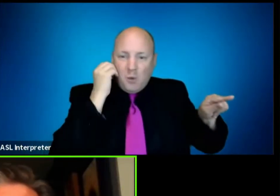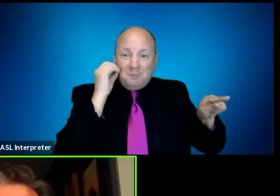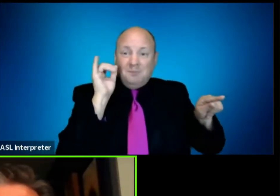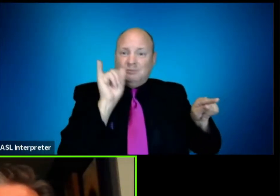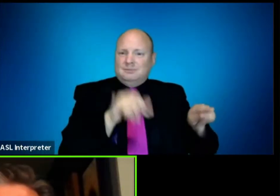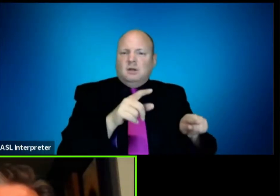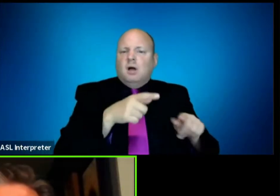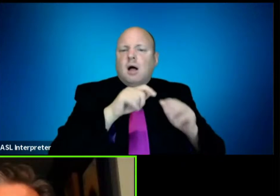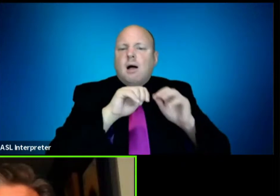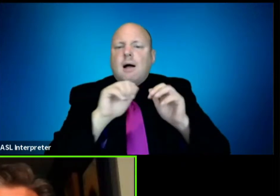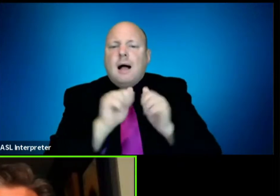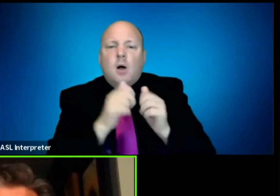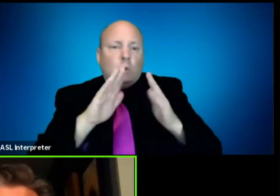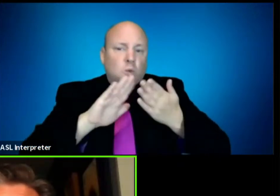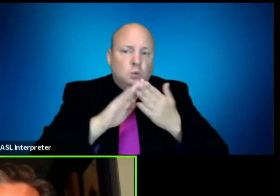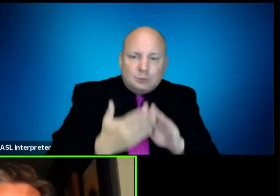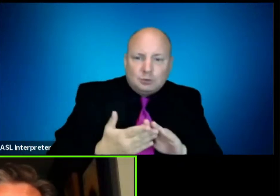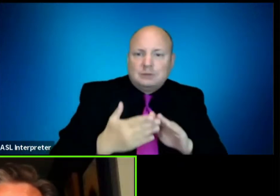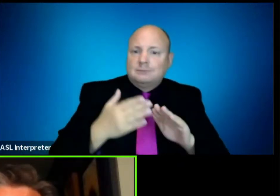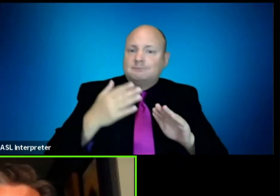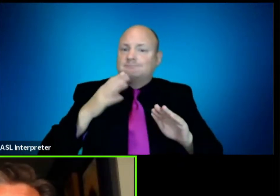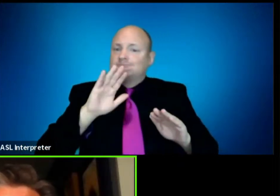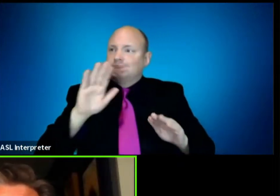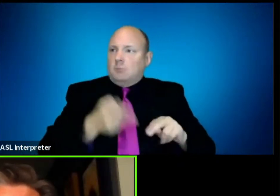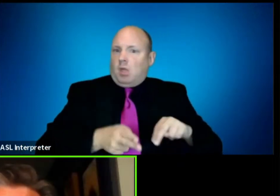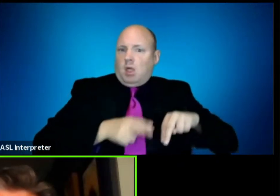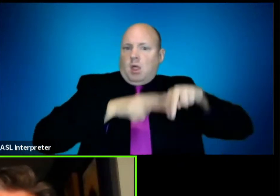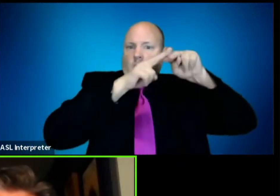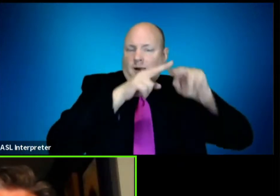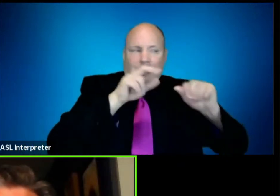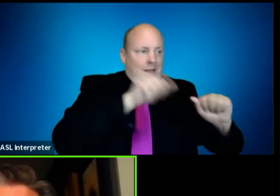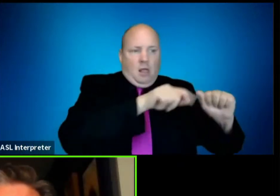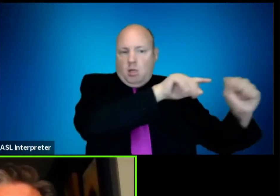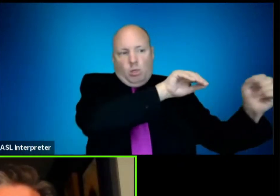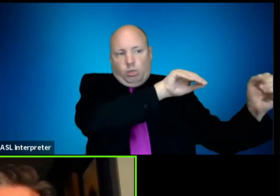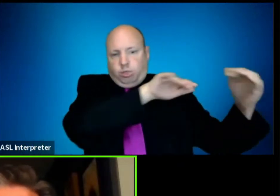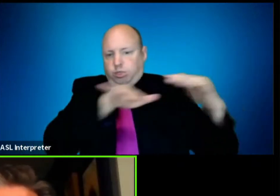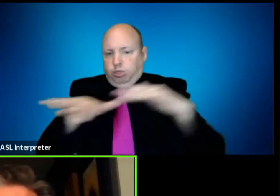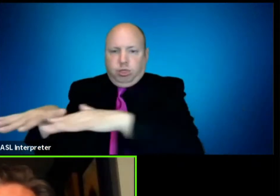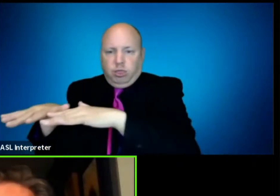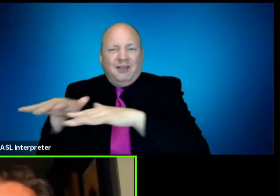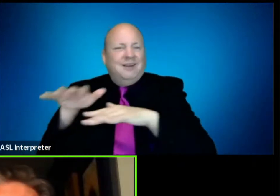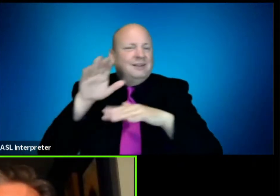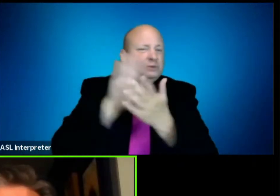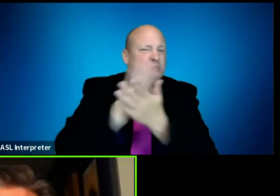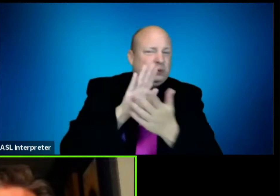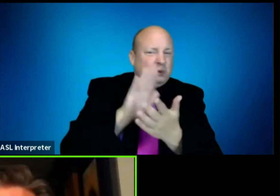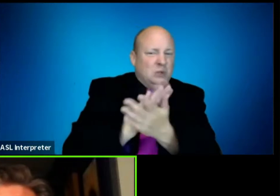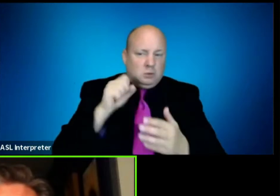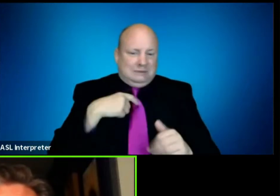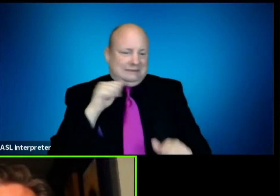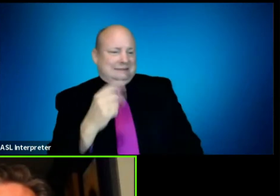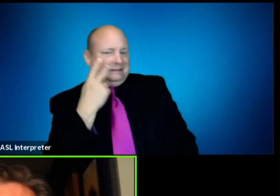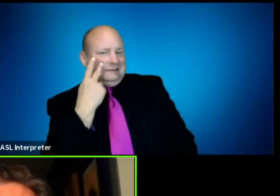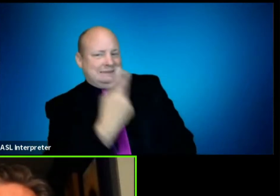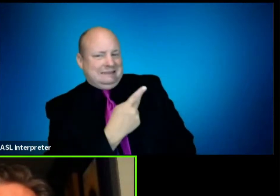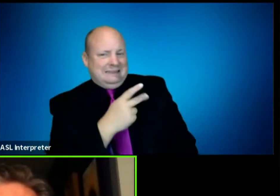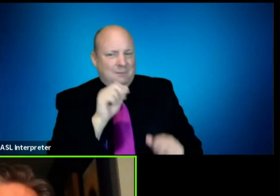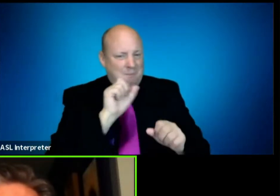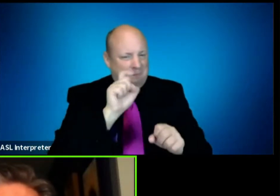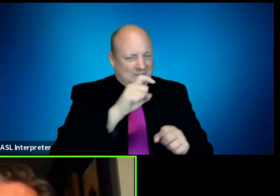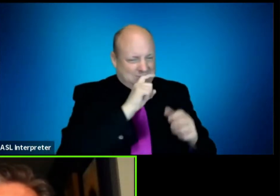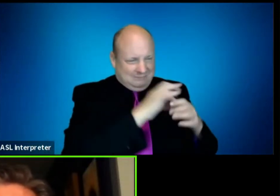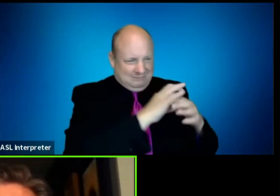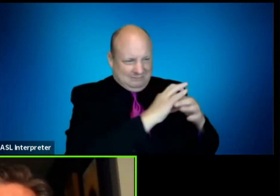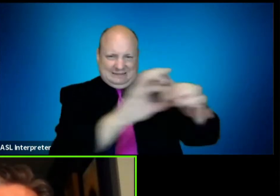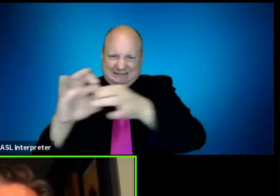we are going to see more disruptions in school. But if we all work together, getting vaccinated, wearing our masks, rethinking our